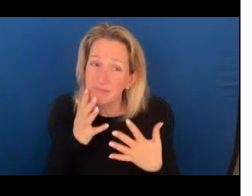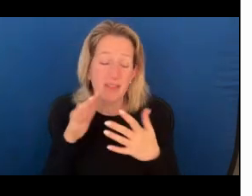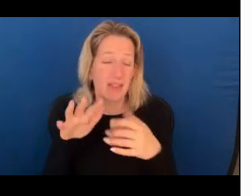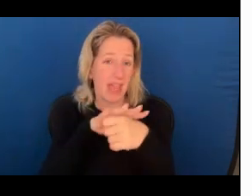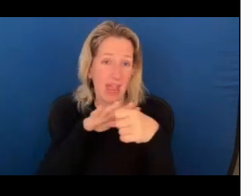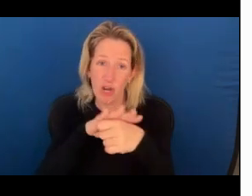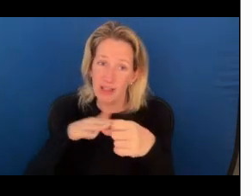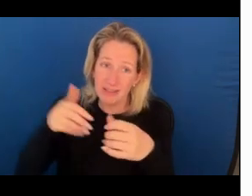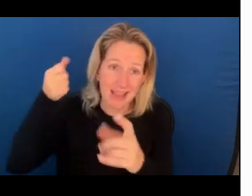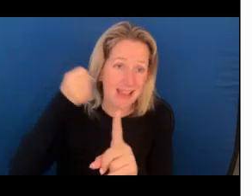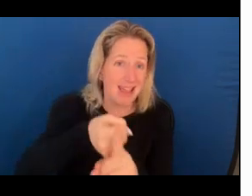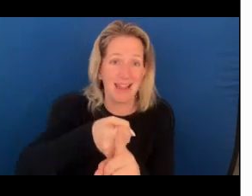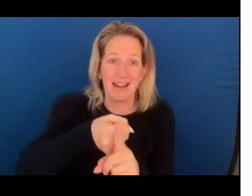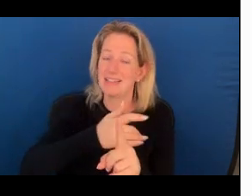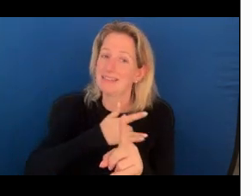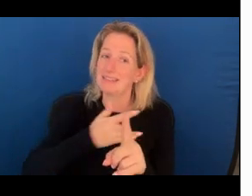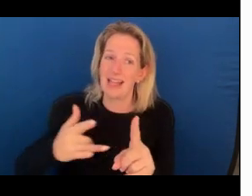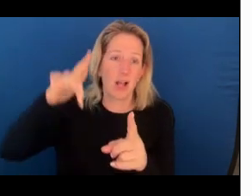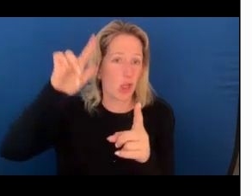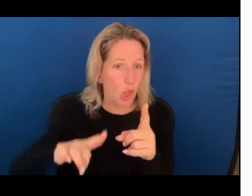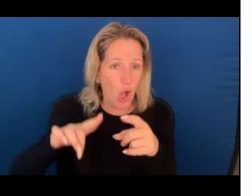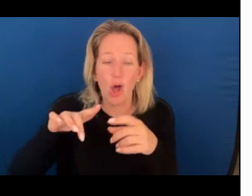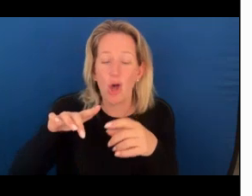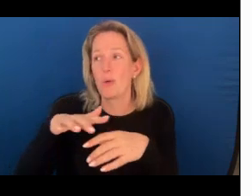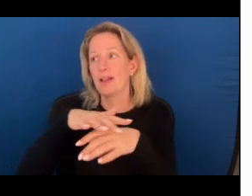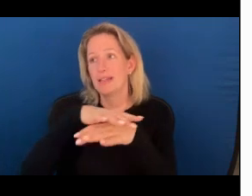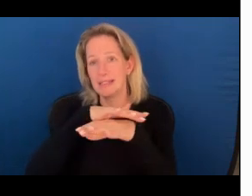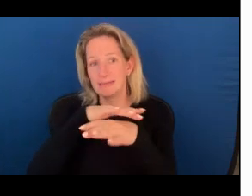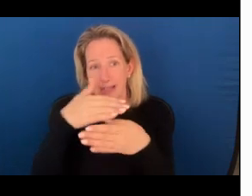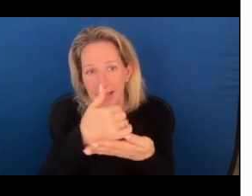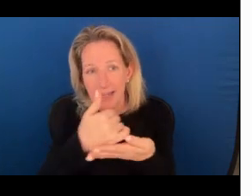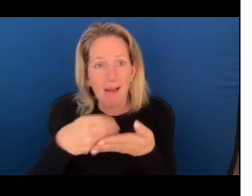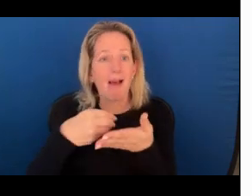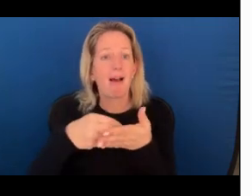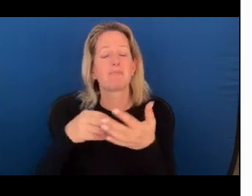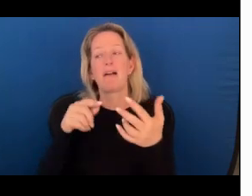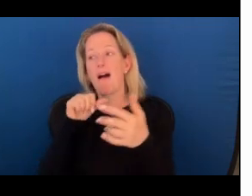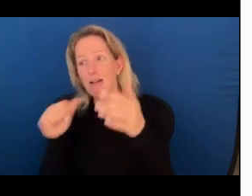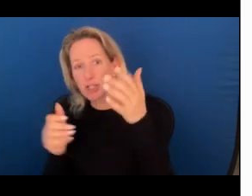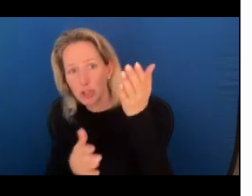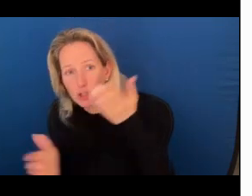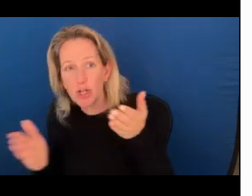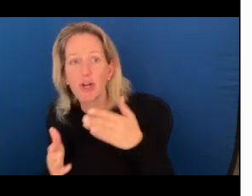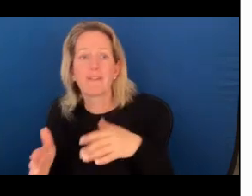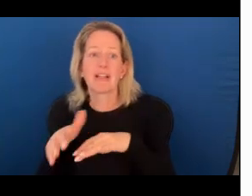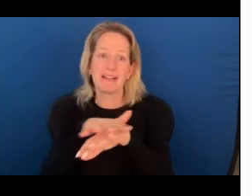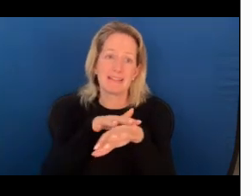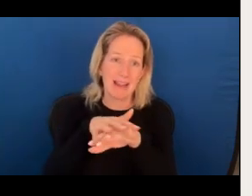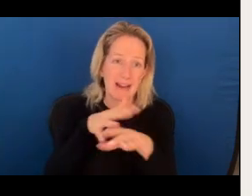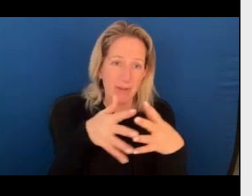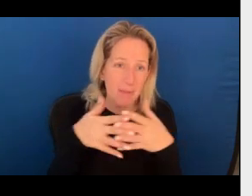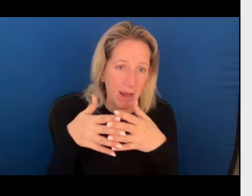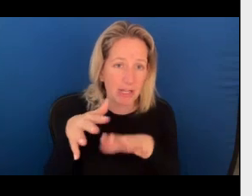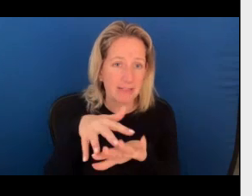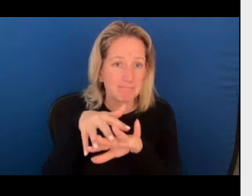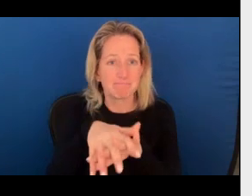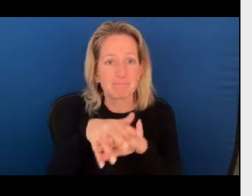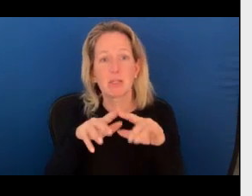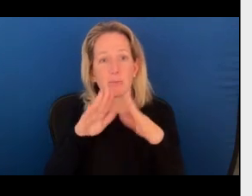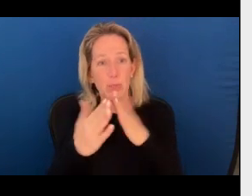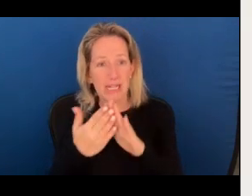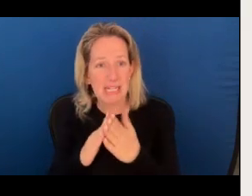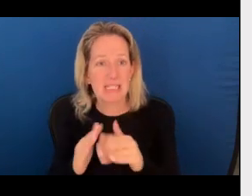low income Native American communities that we work with. And next slide. And so